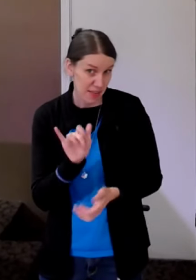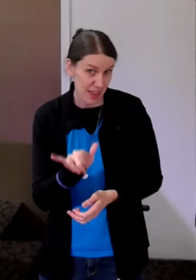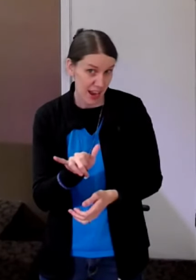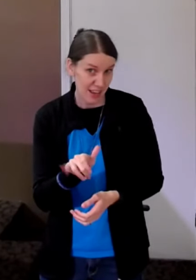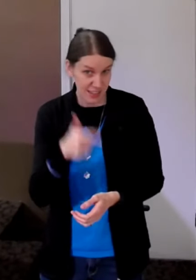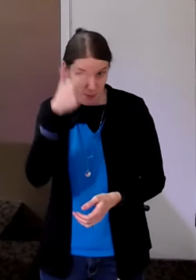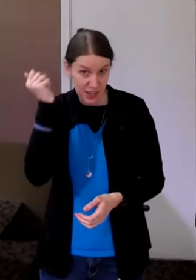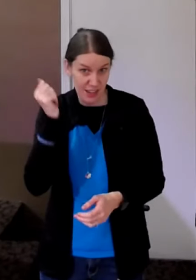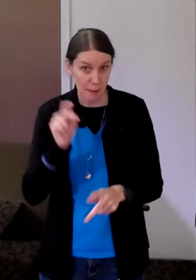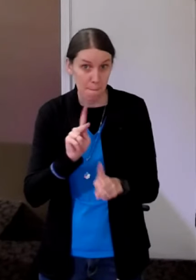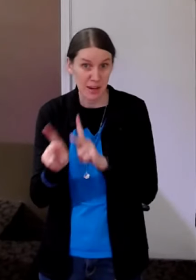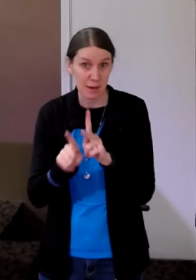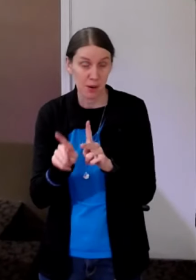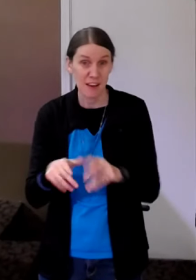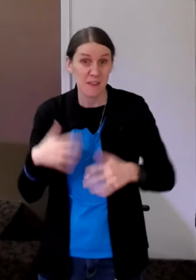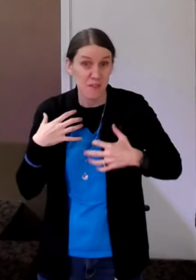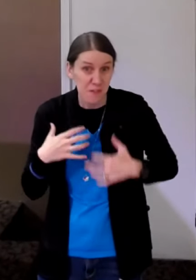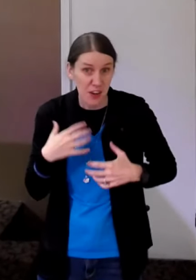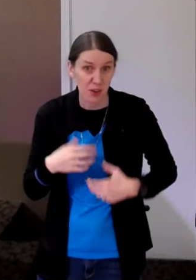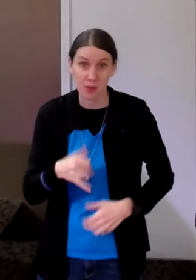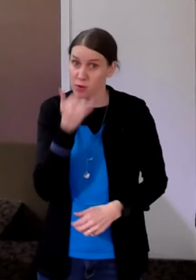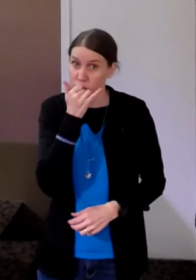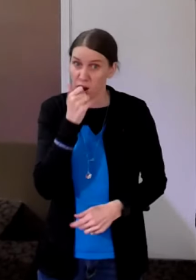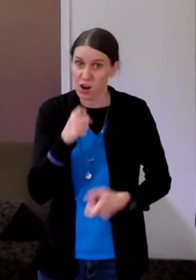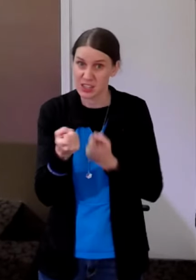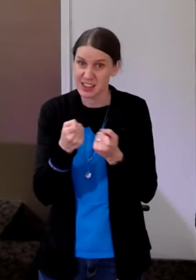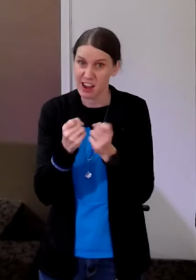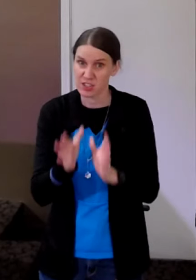because people fear the wrong tyrants in life.